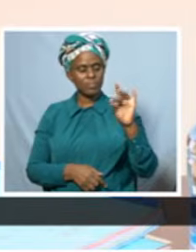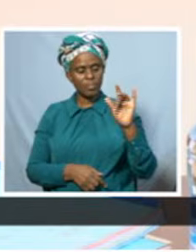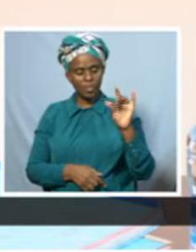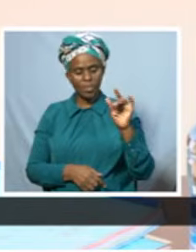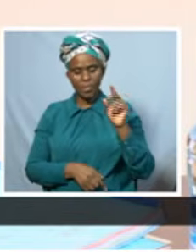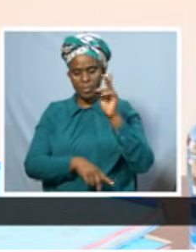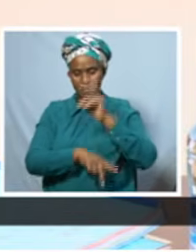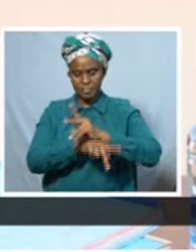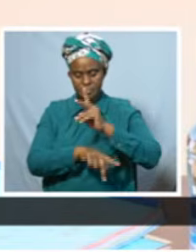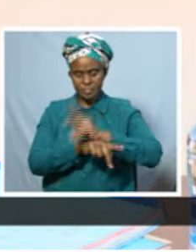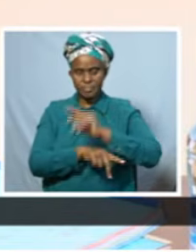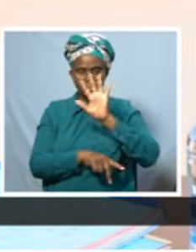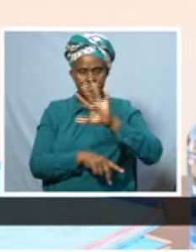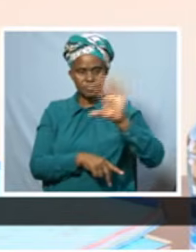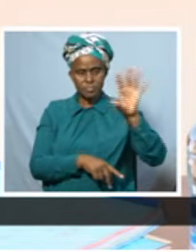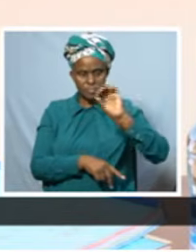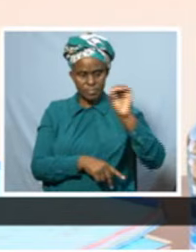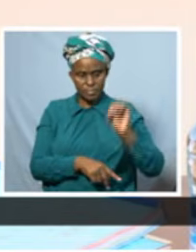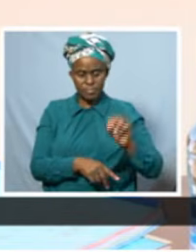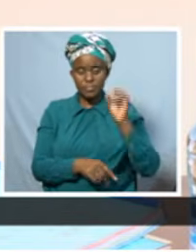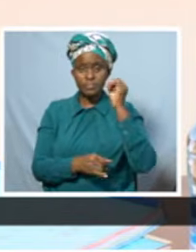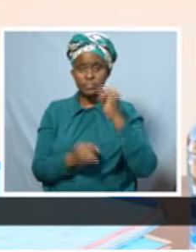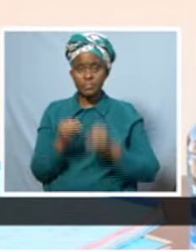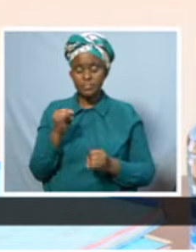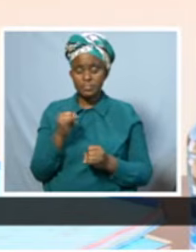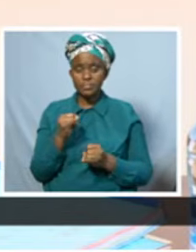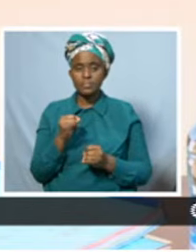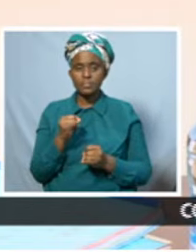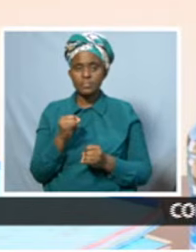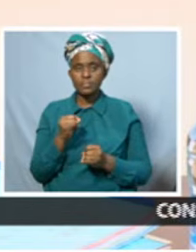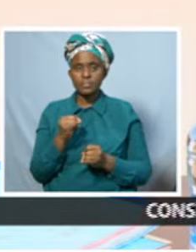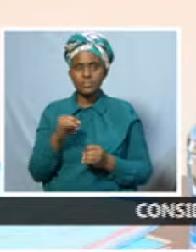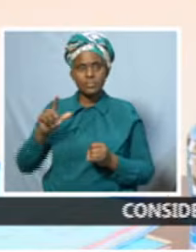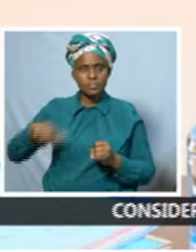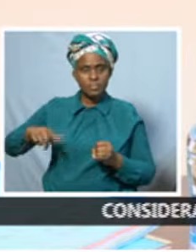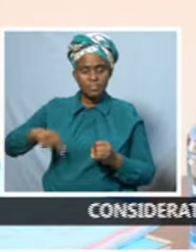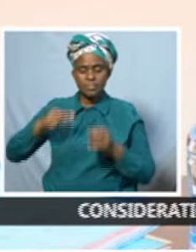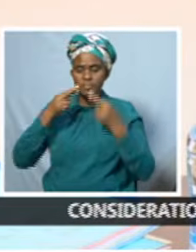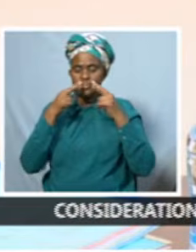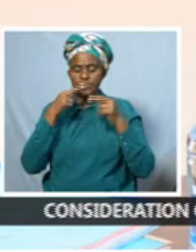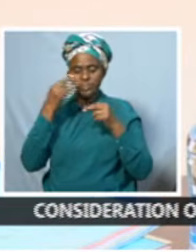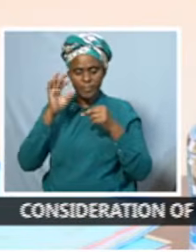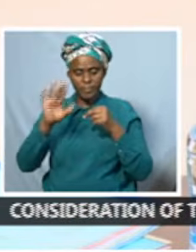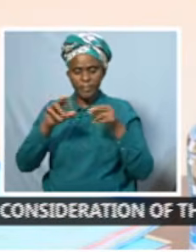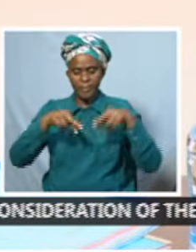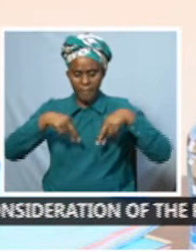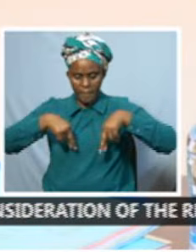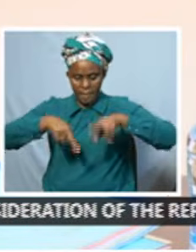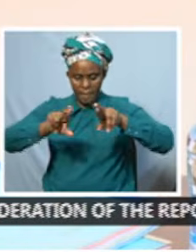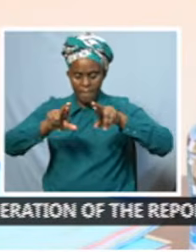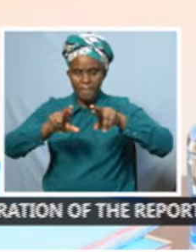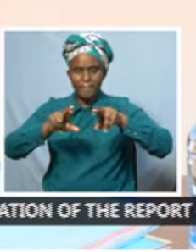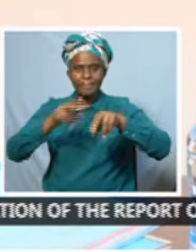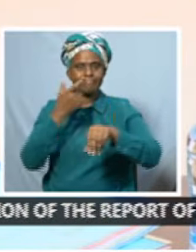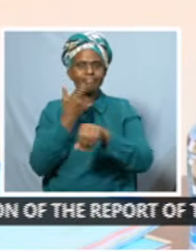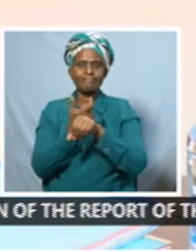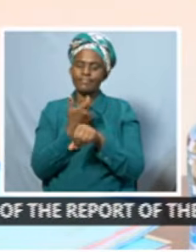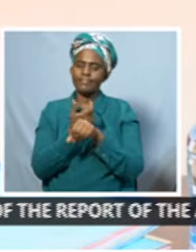the project is at 55% complete. Delay was as a result of the roads being